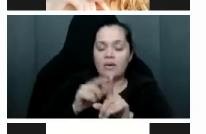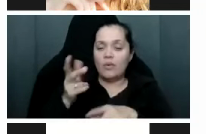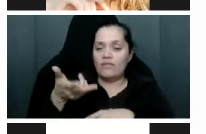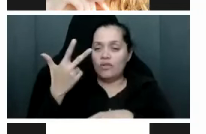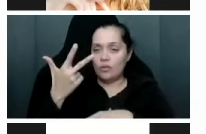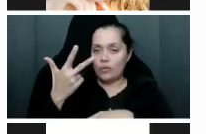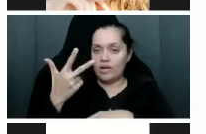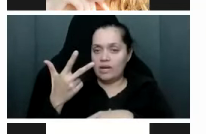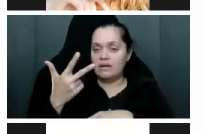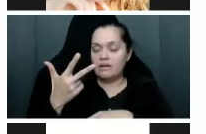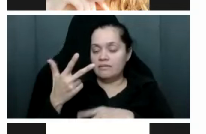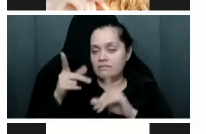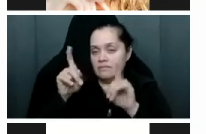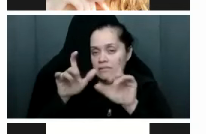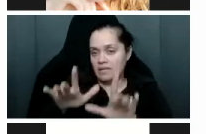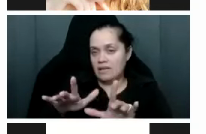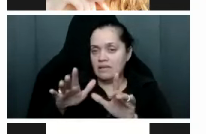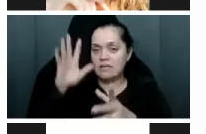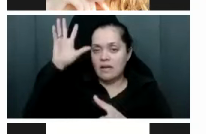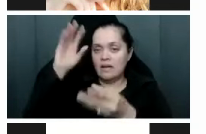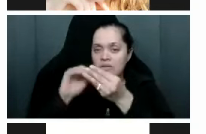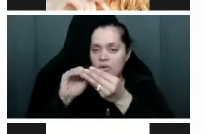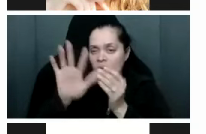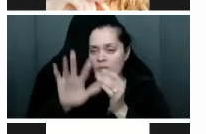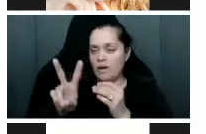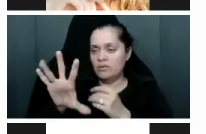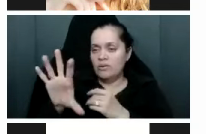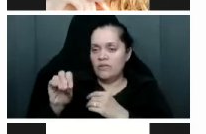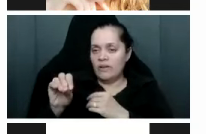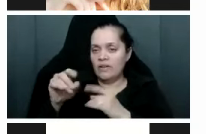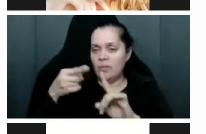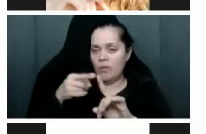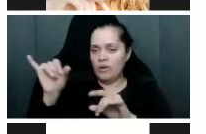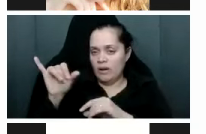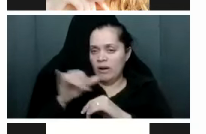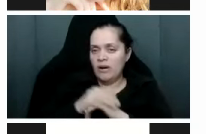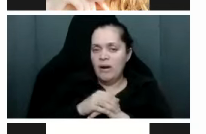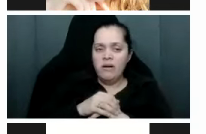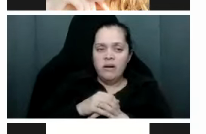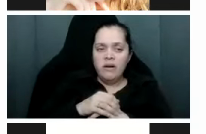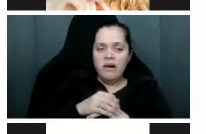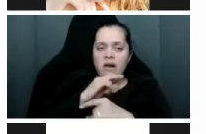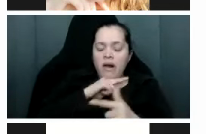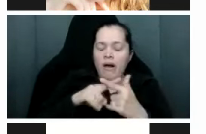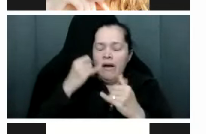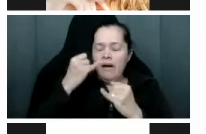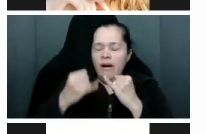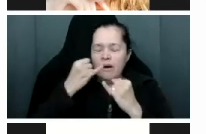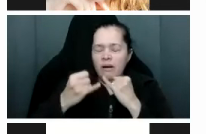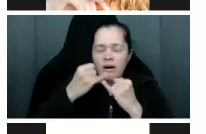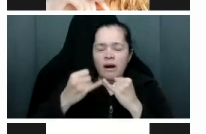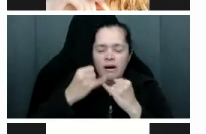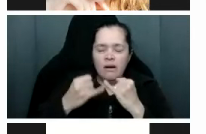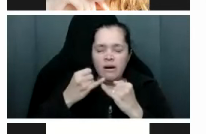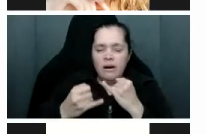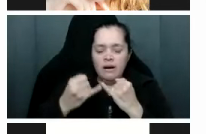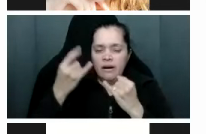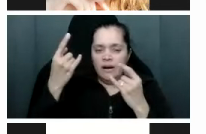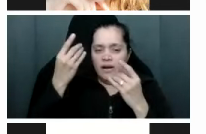of those. We'll total about 250 points. Then there'll be a final information festival or final